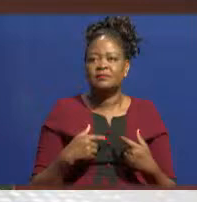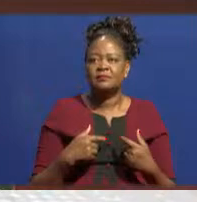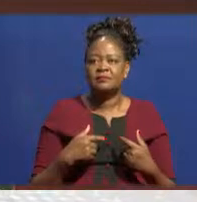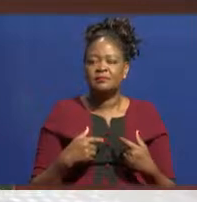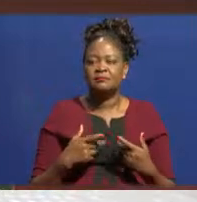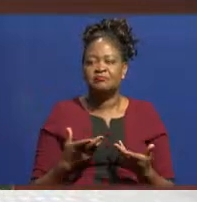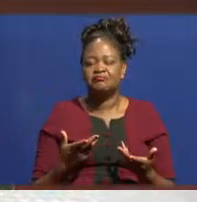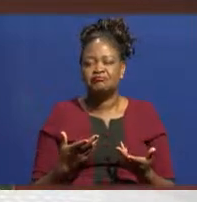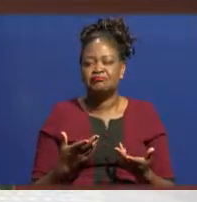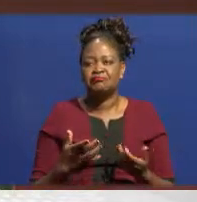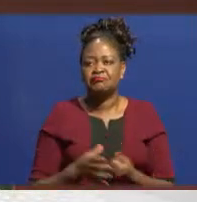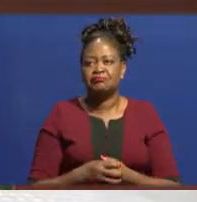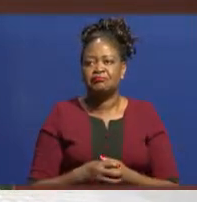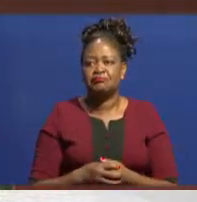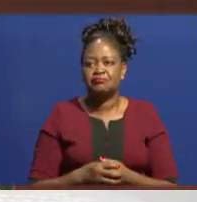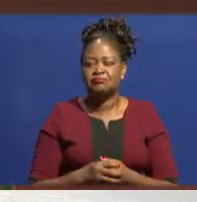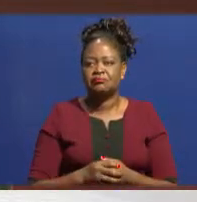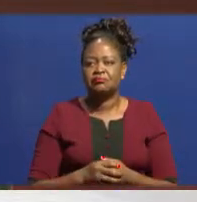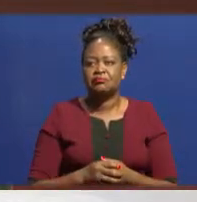severe